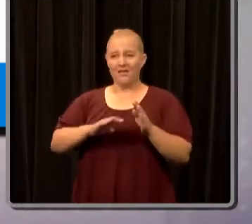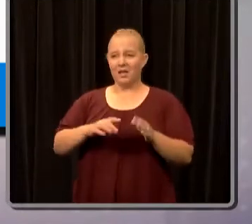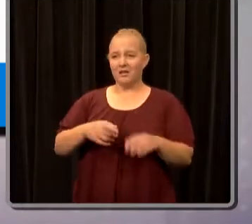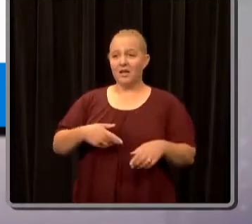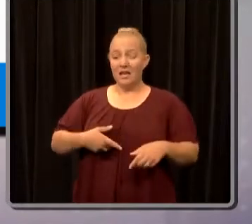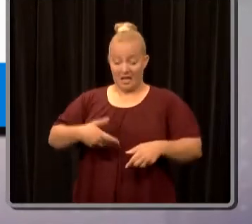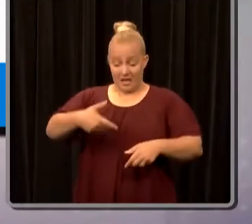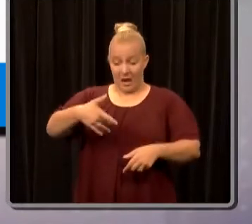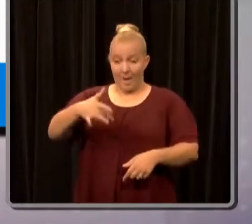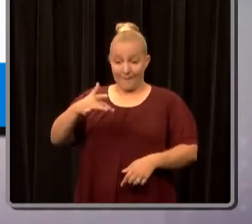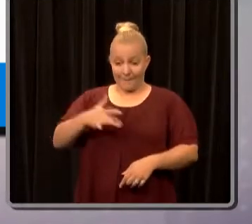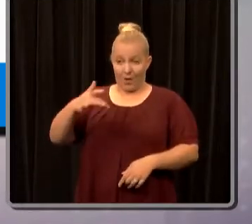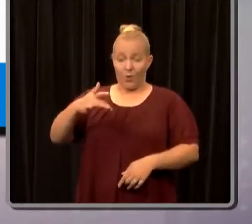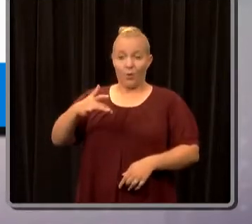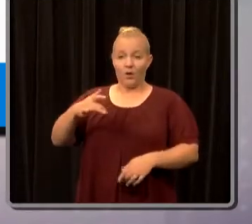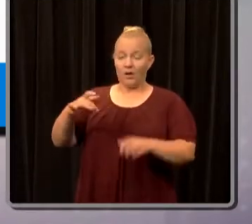activation.